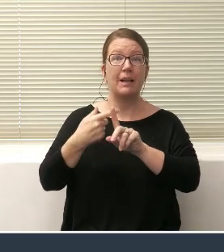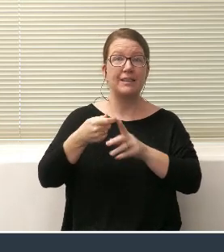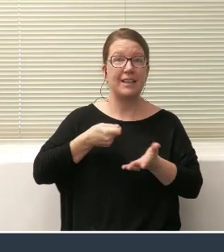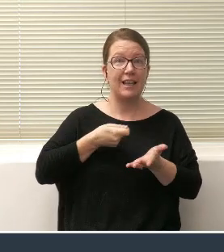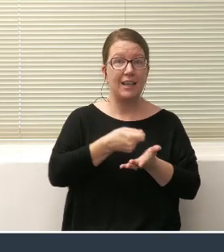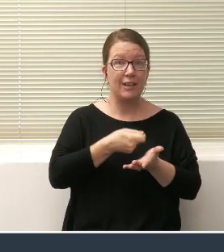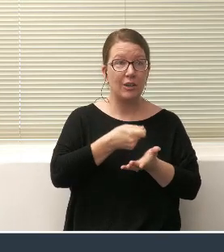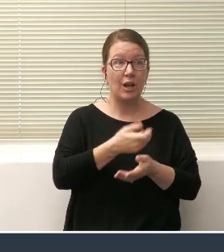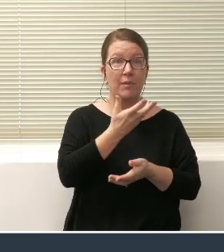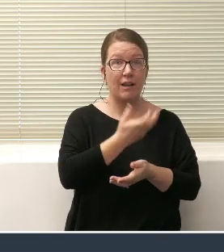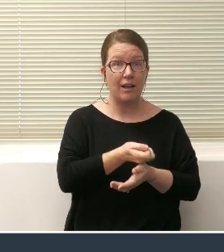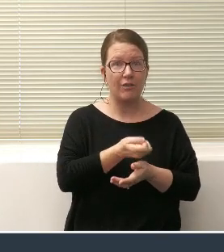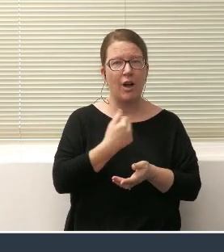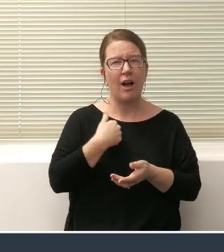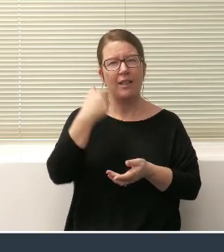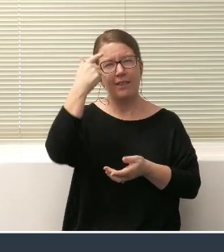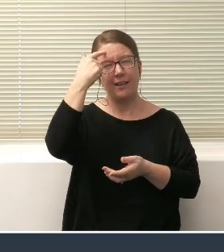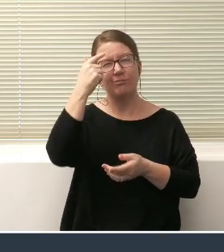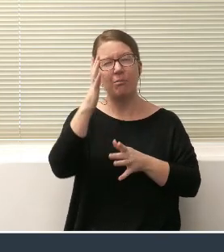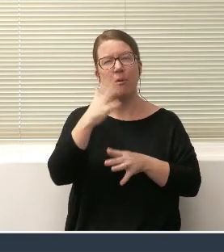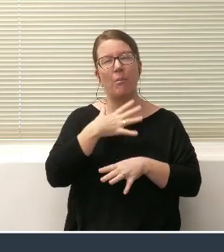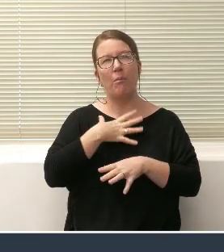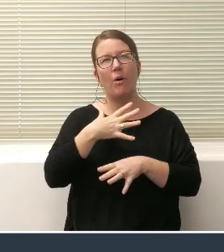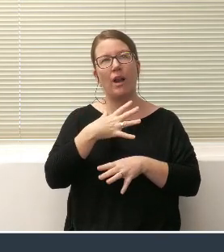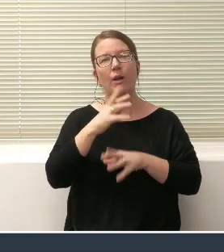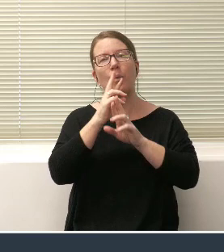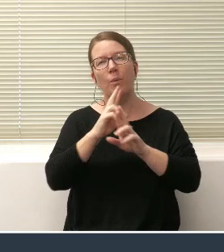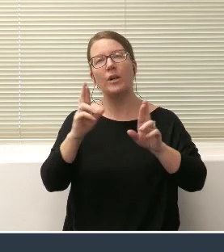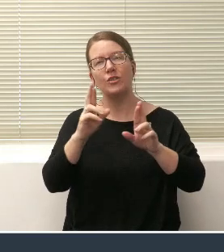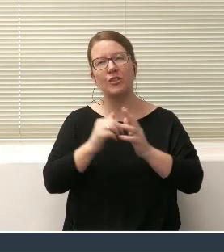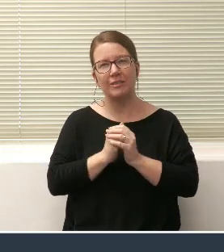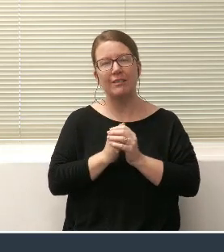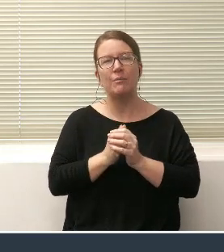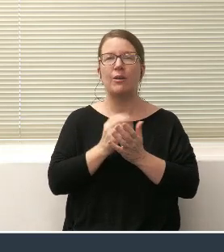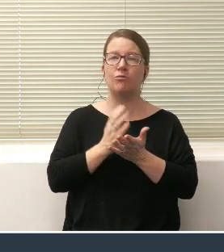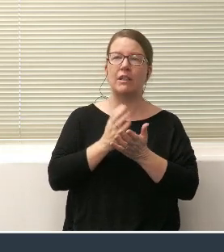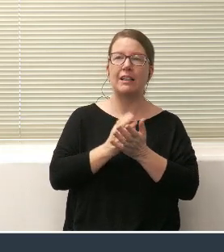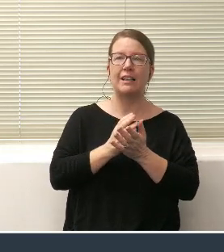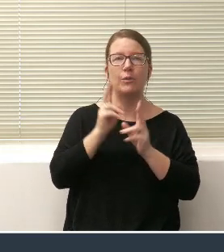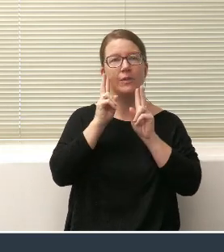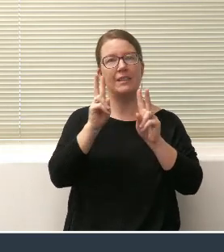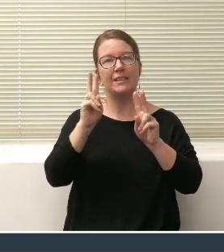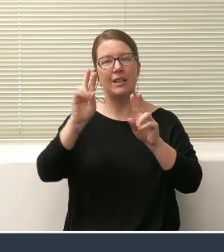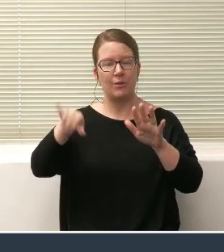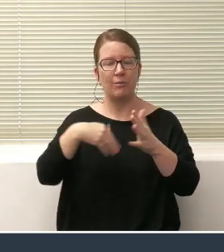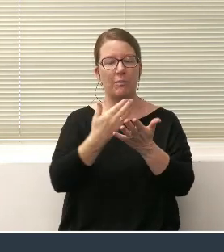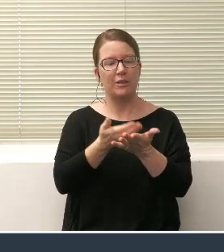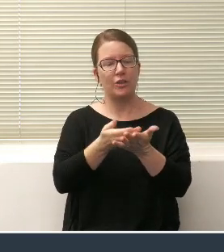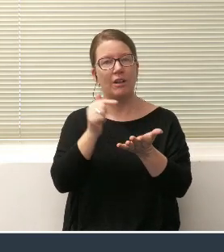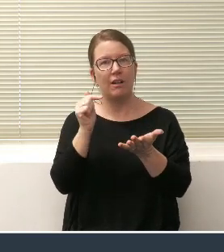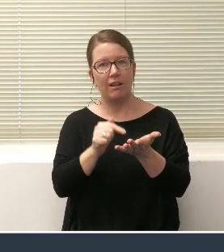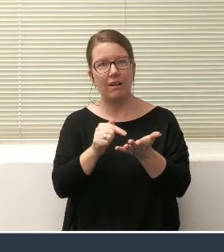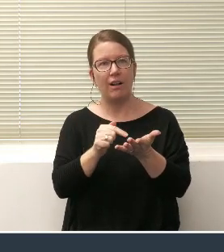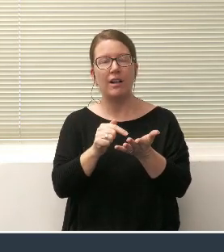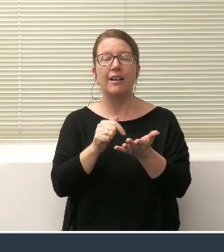think that was blue sky thinking, I think, and what we've seen through the submissions was that would be